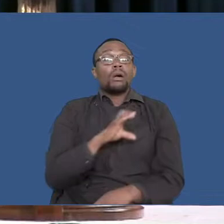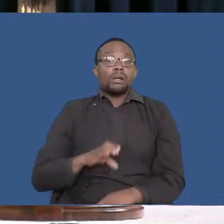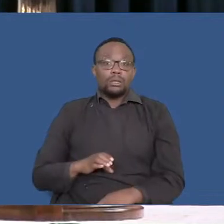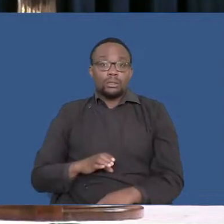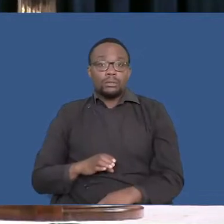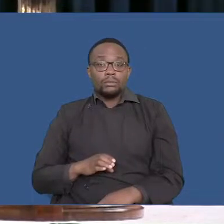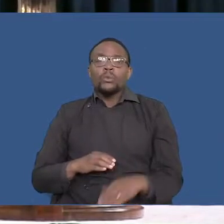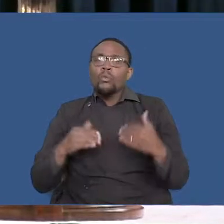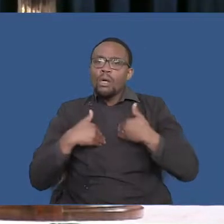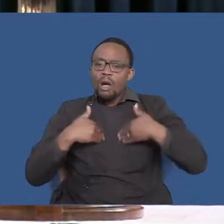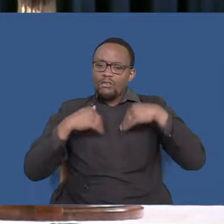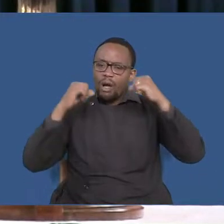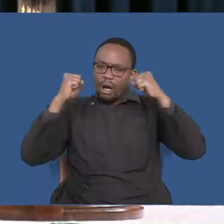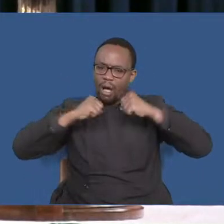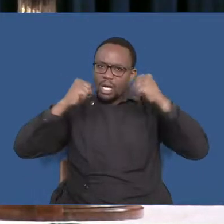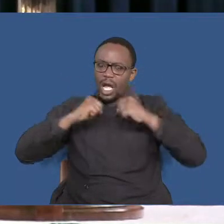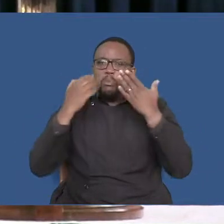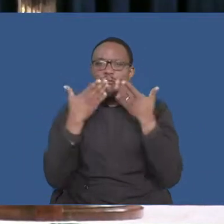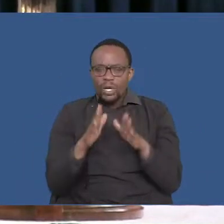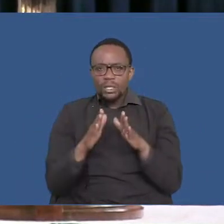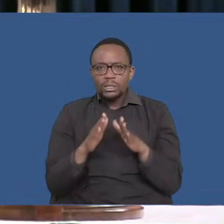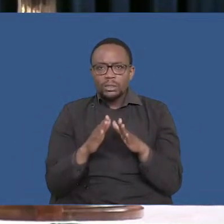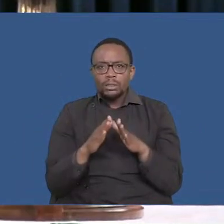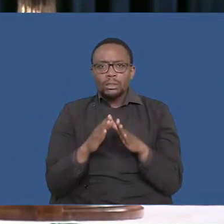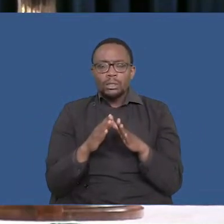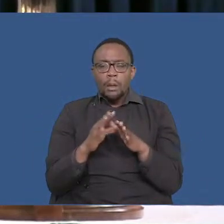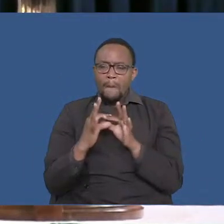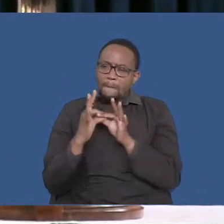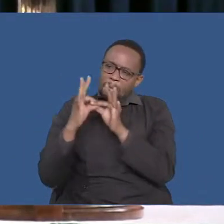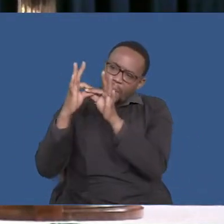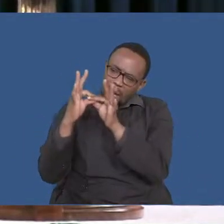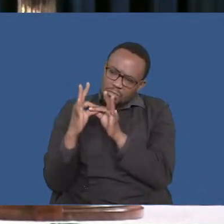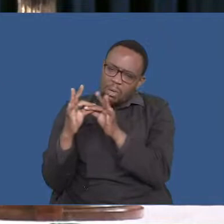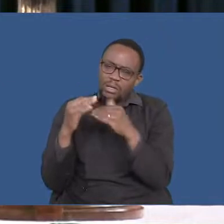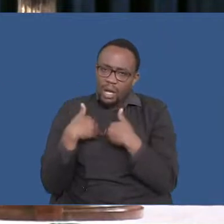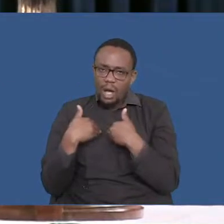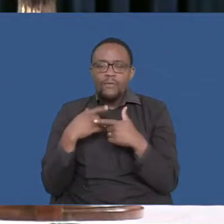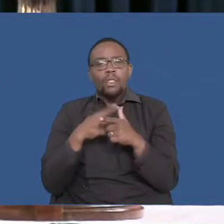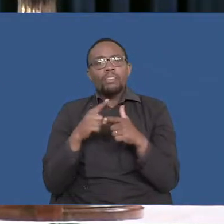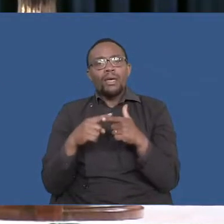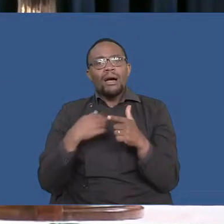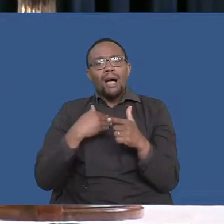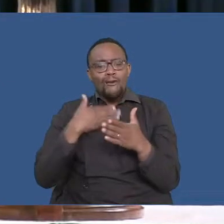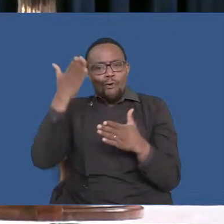have a covenant with him. As long as we walk with him, we have the nature of God in us.